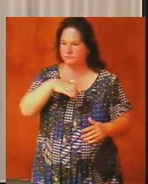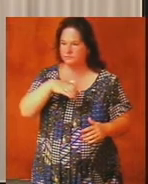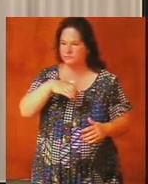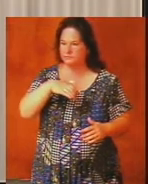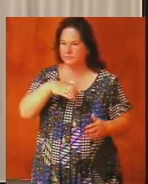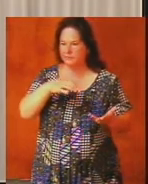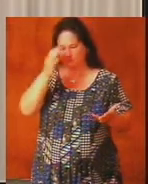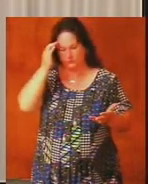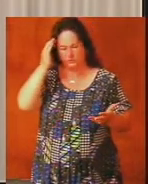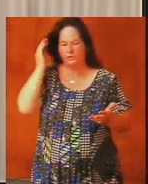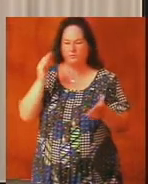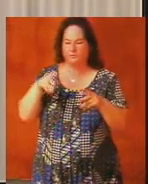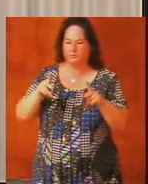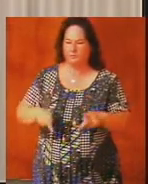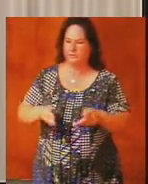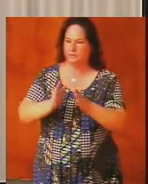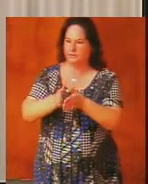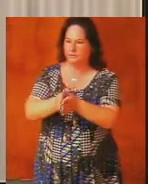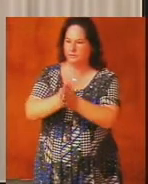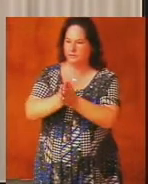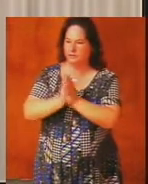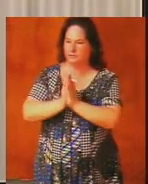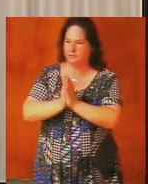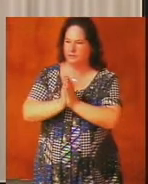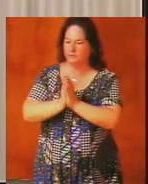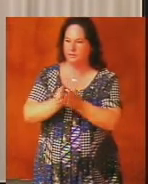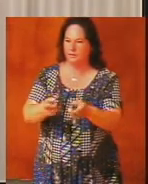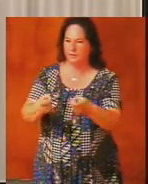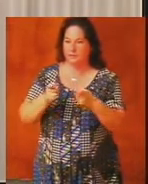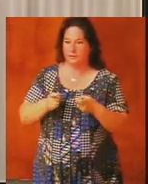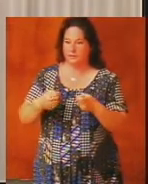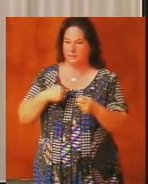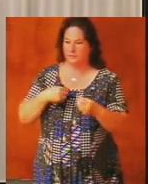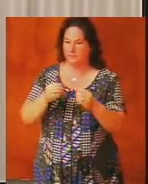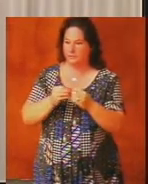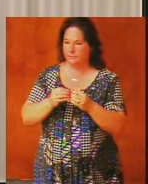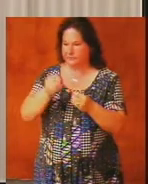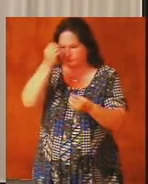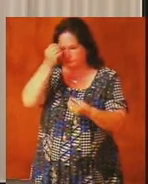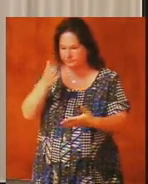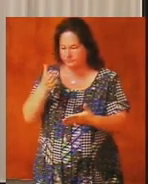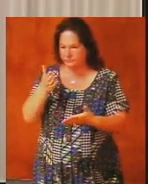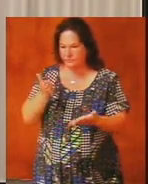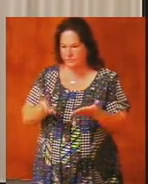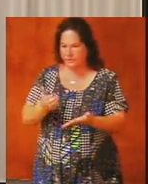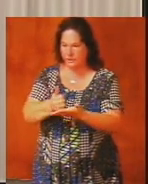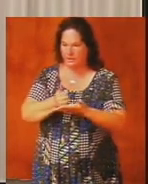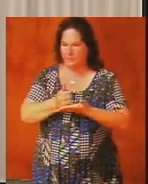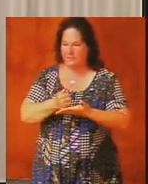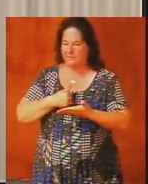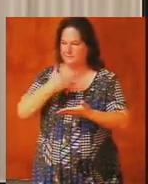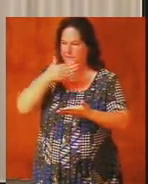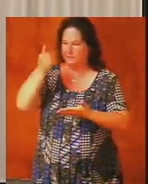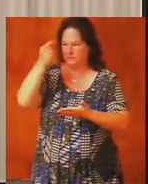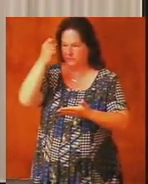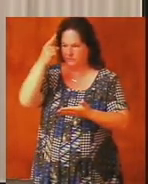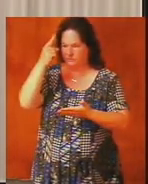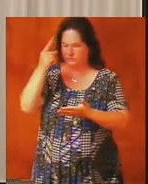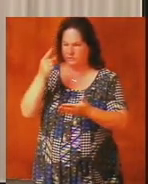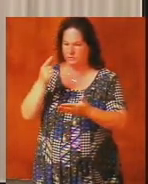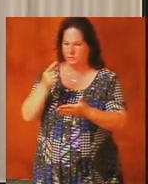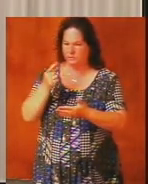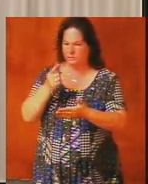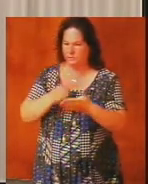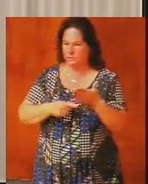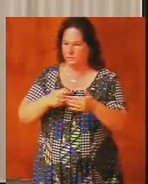some additional information to help me maybe better understand what was behind